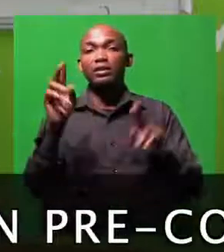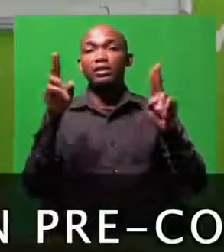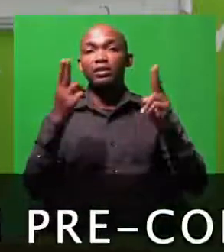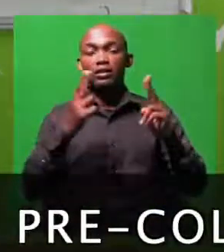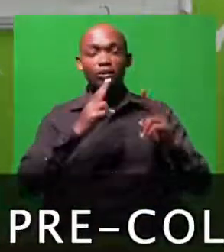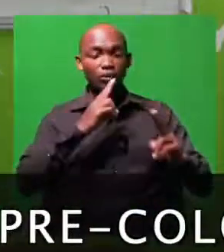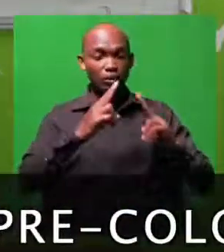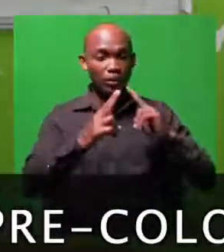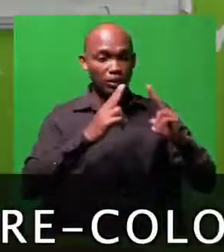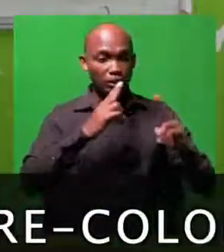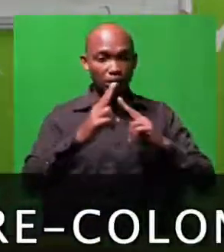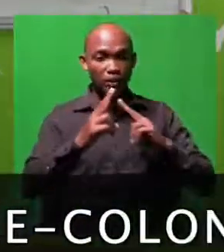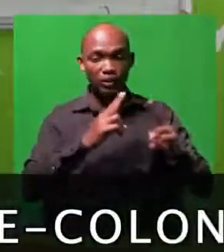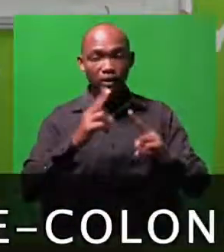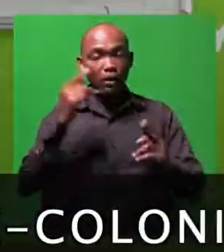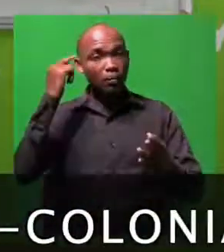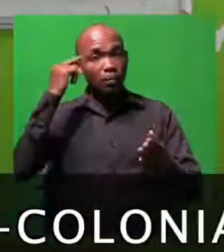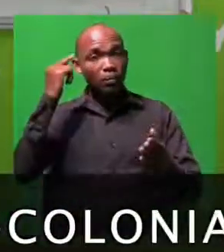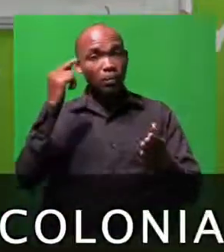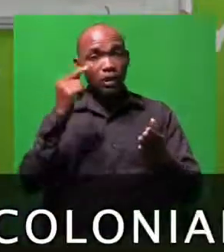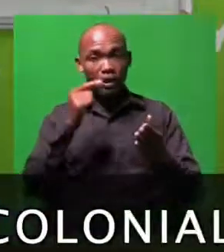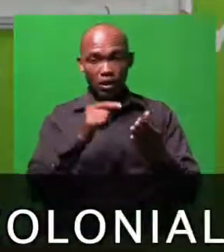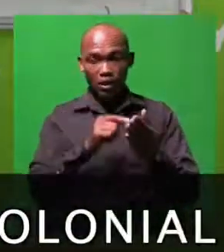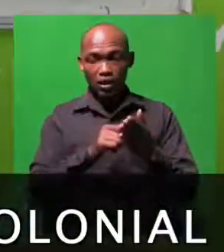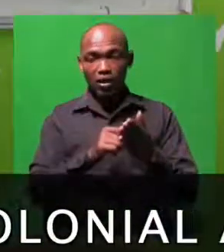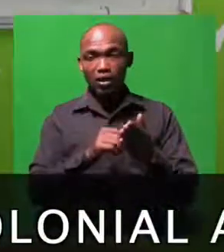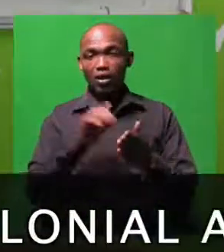we discussed meaning of